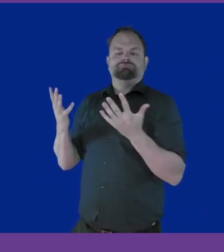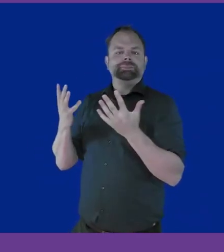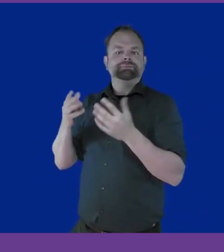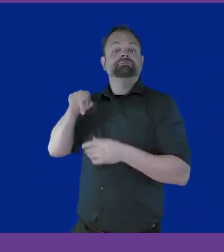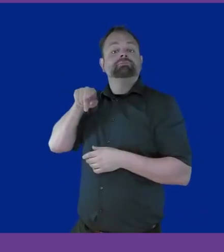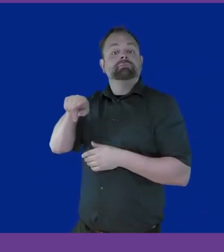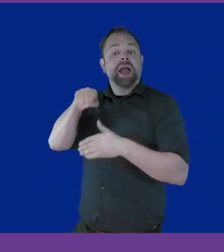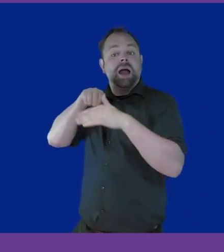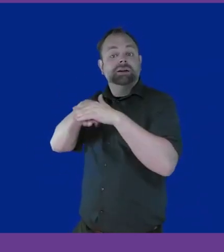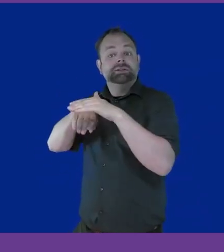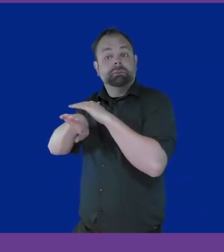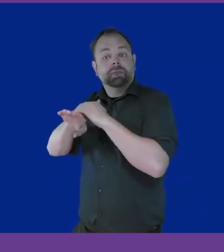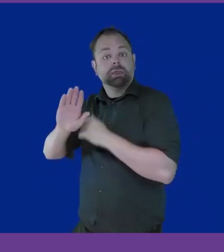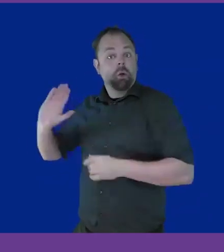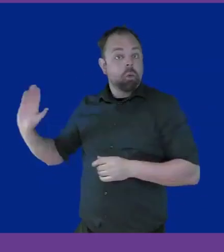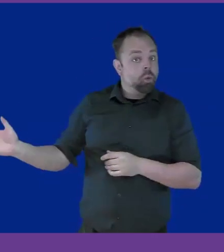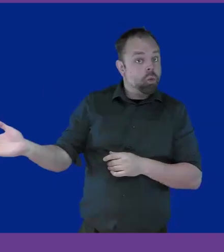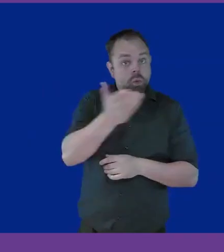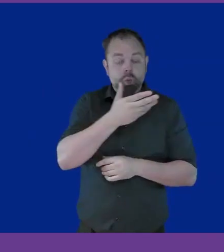you don't have